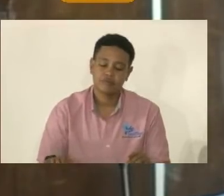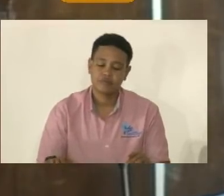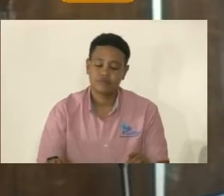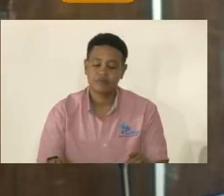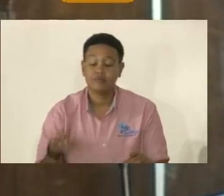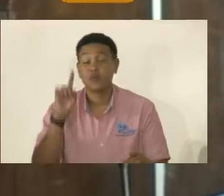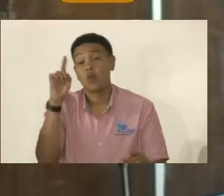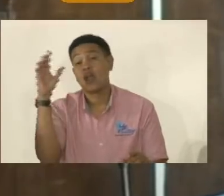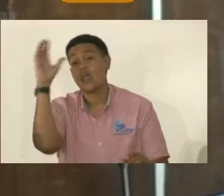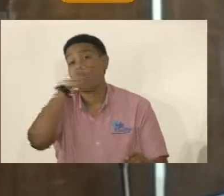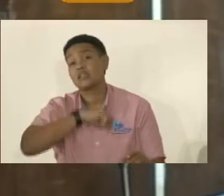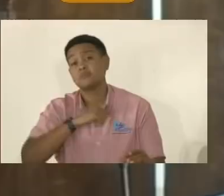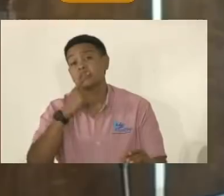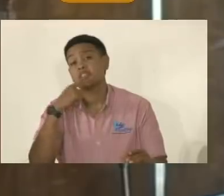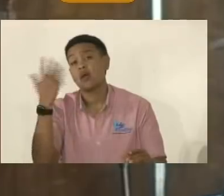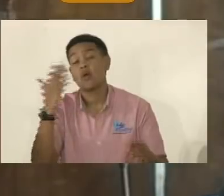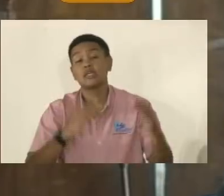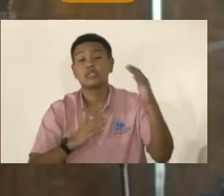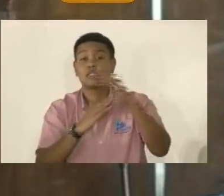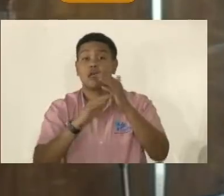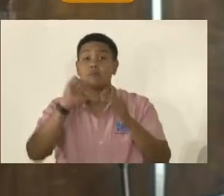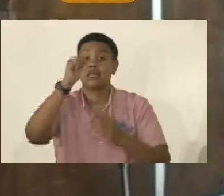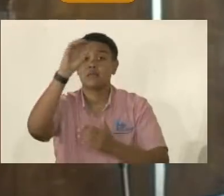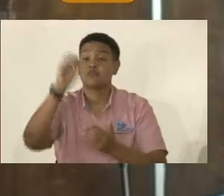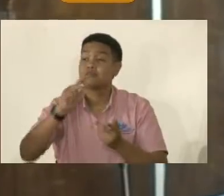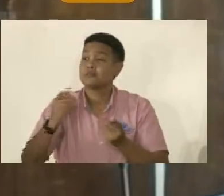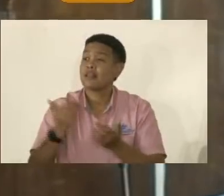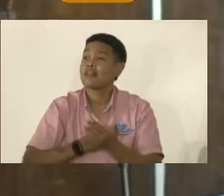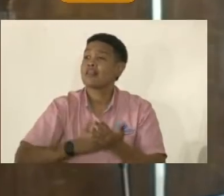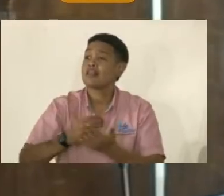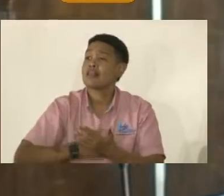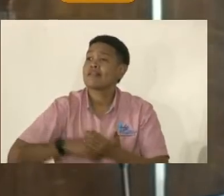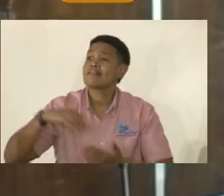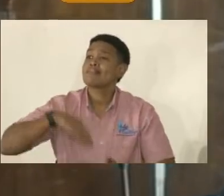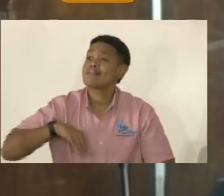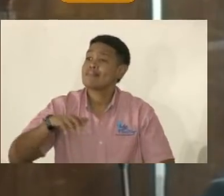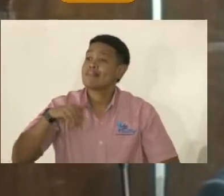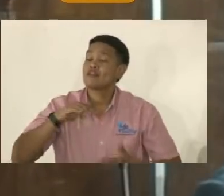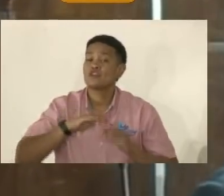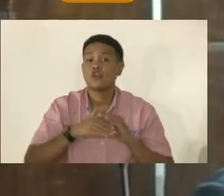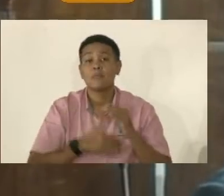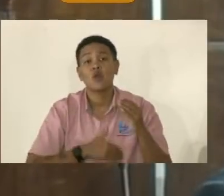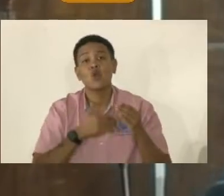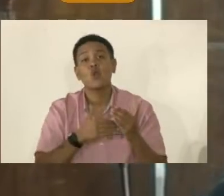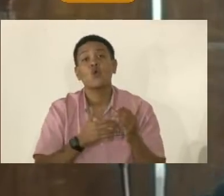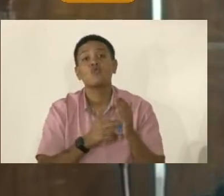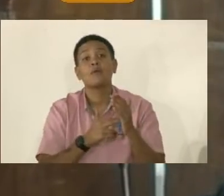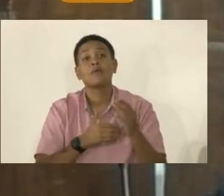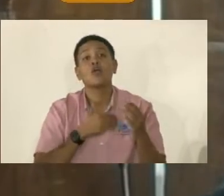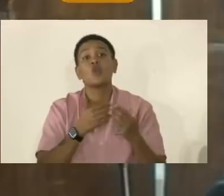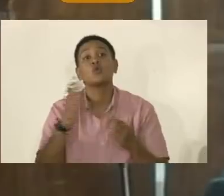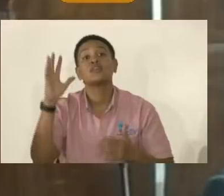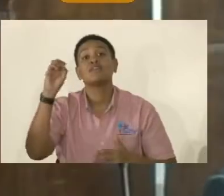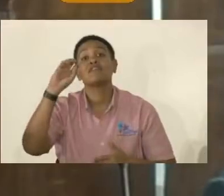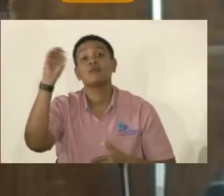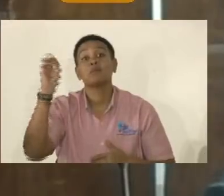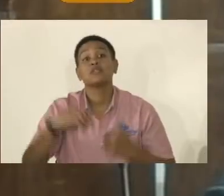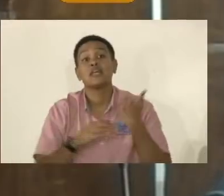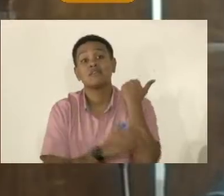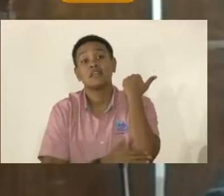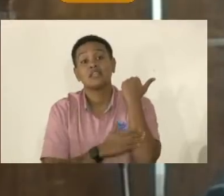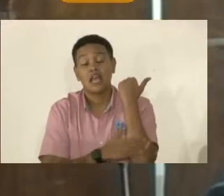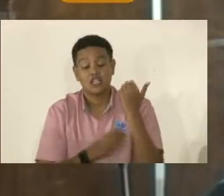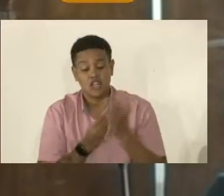One estimate is that the top 10% of income earners in Jamaica represent close to 50% of the national income, while